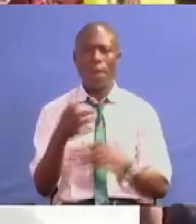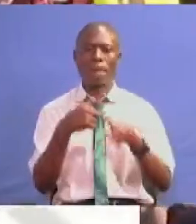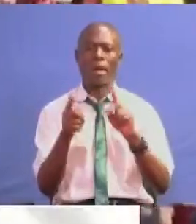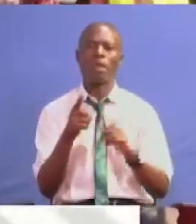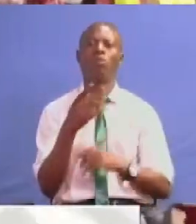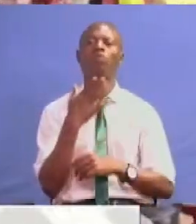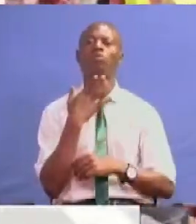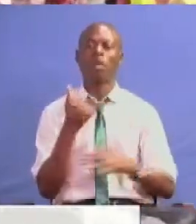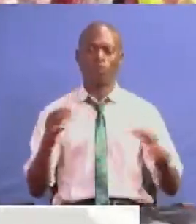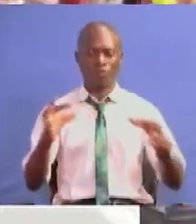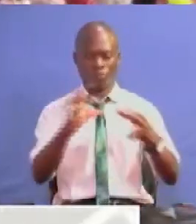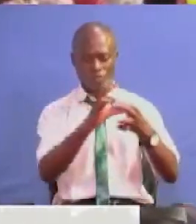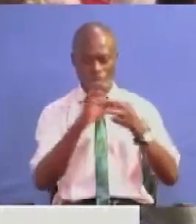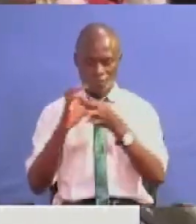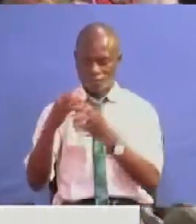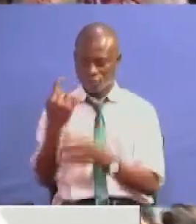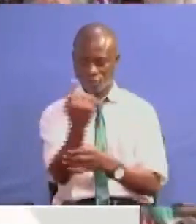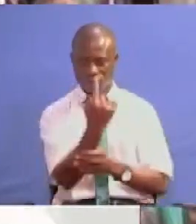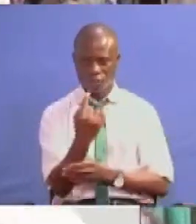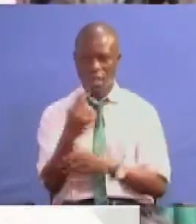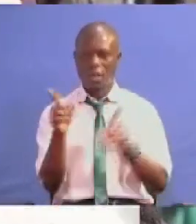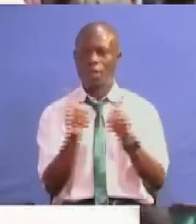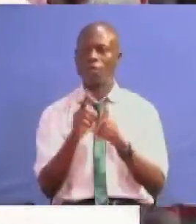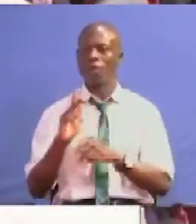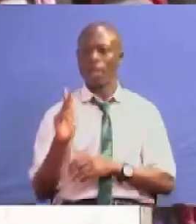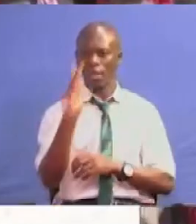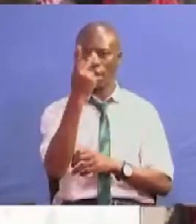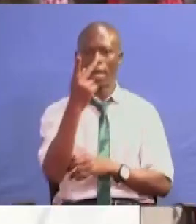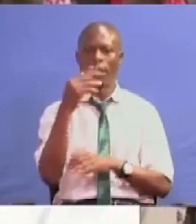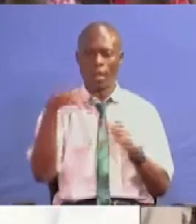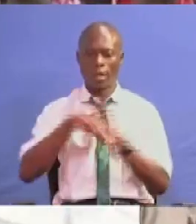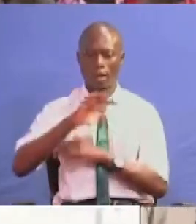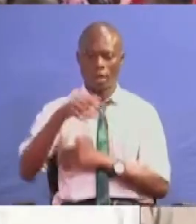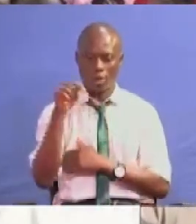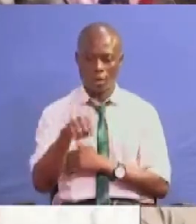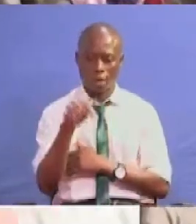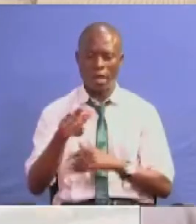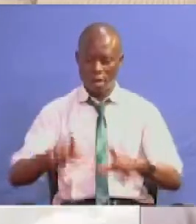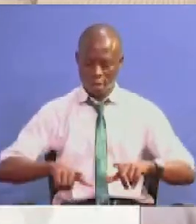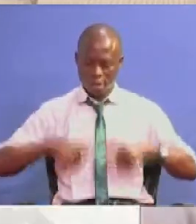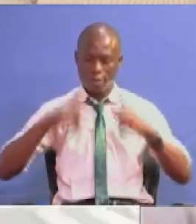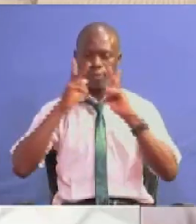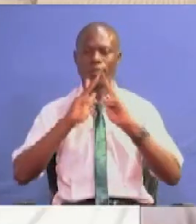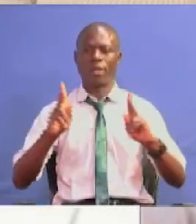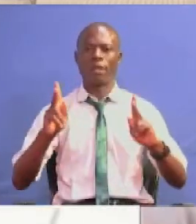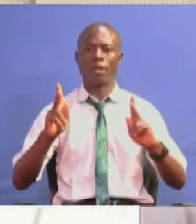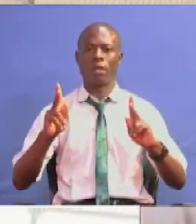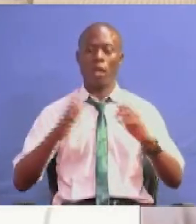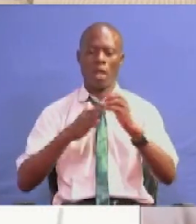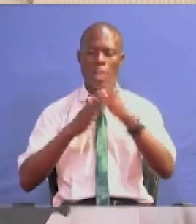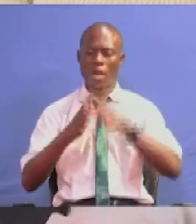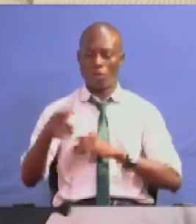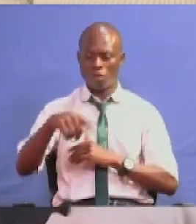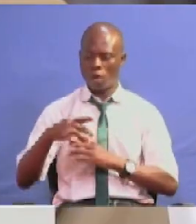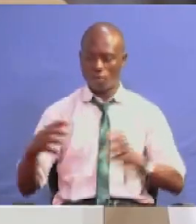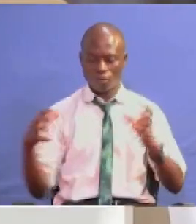tunataka uungano, umoja wa Wakenya katika county hii na tuishi kwa amani. The leaders who